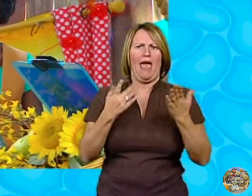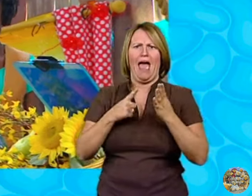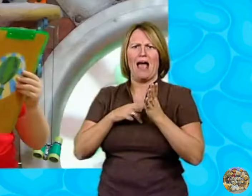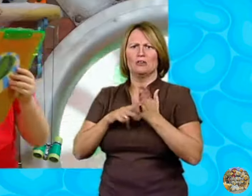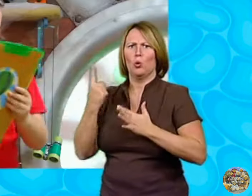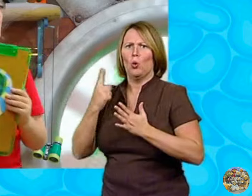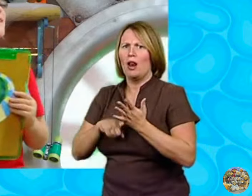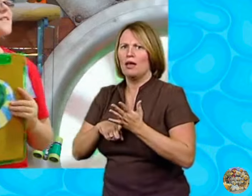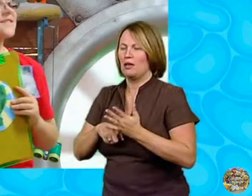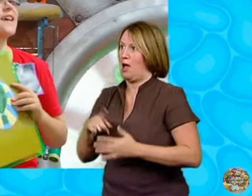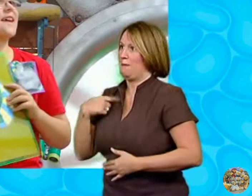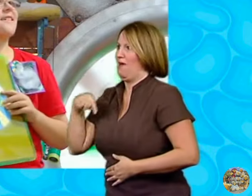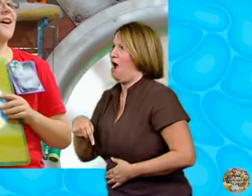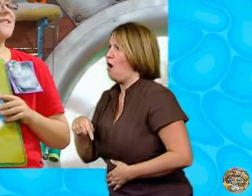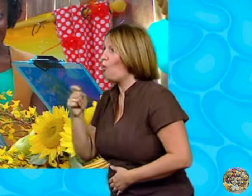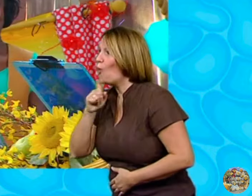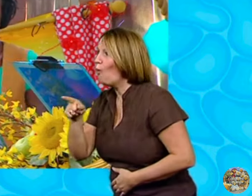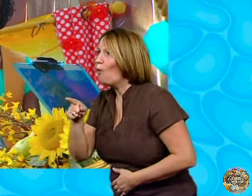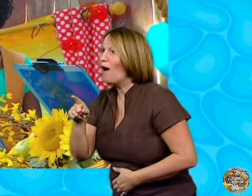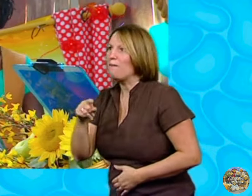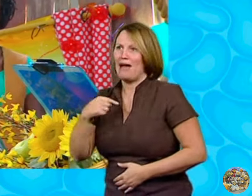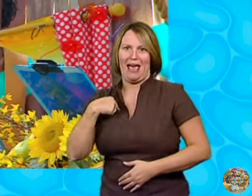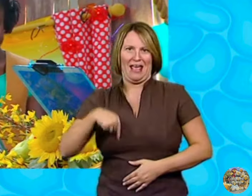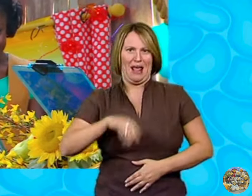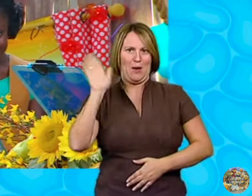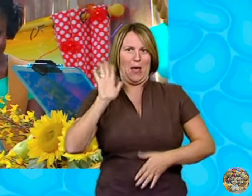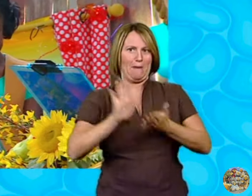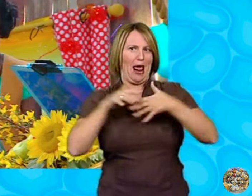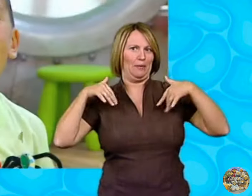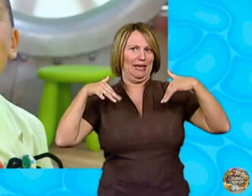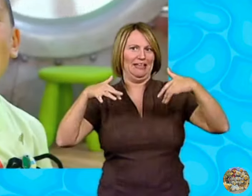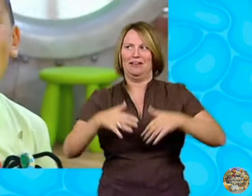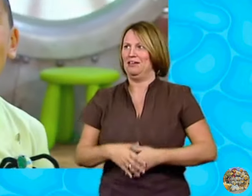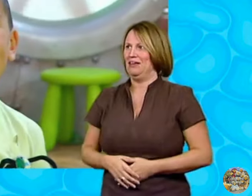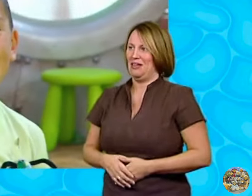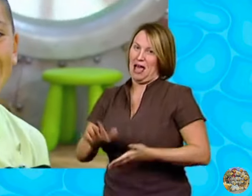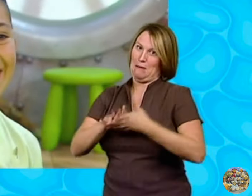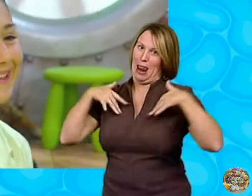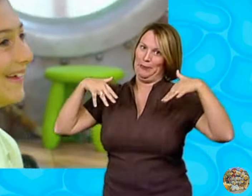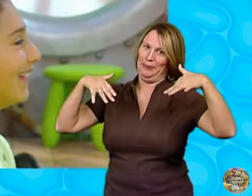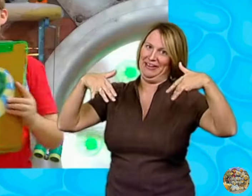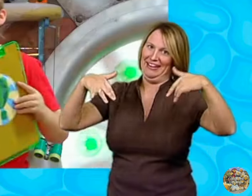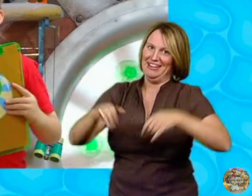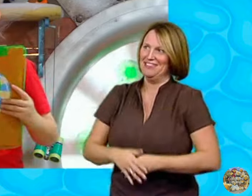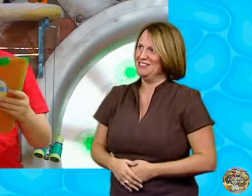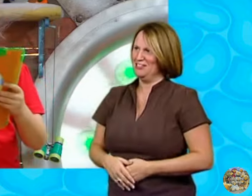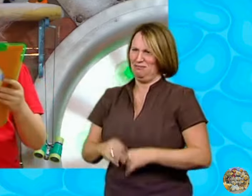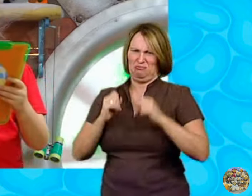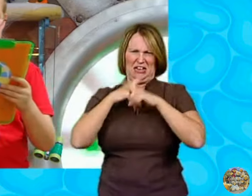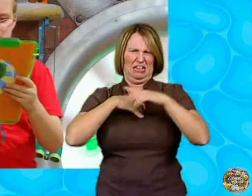here. Very good to see you, Ant. And happy Halloween. Yes, happy Halloween. This is all